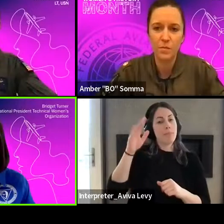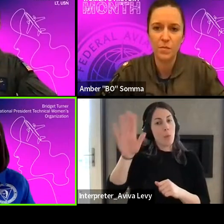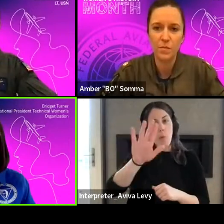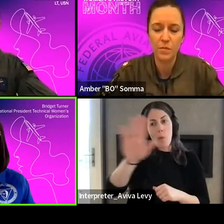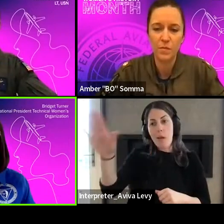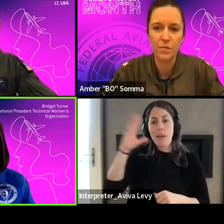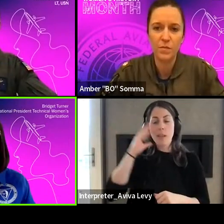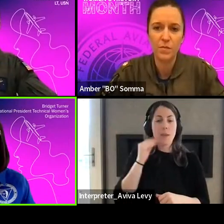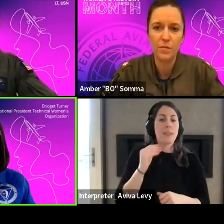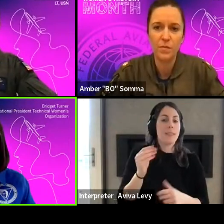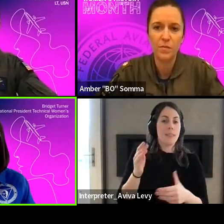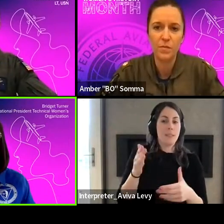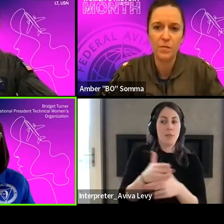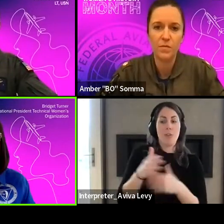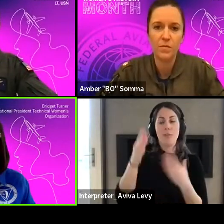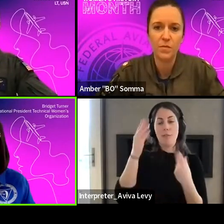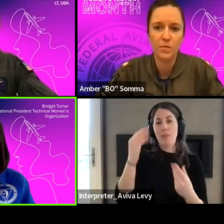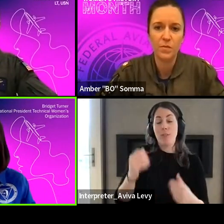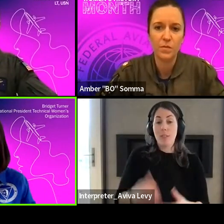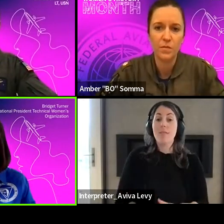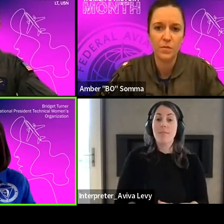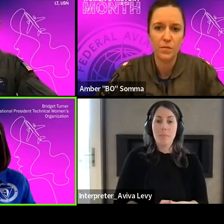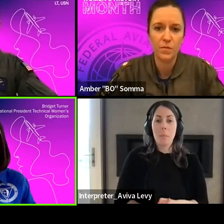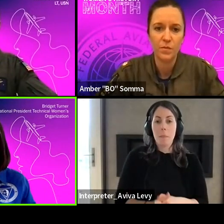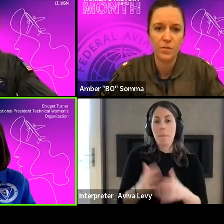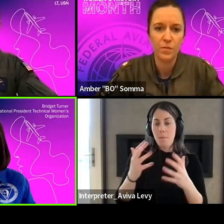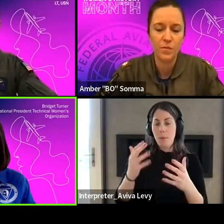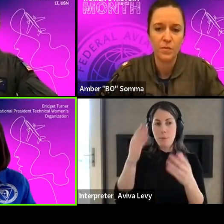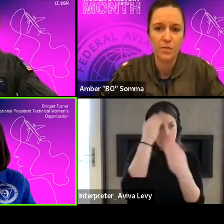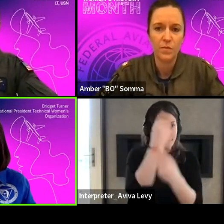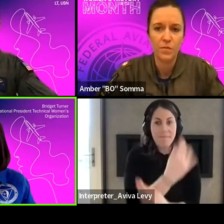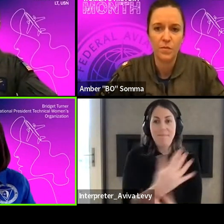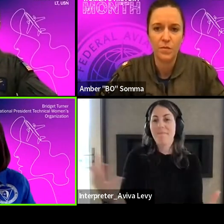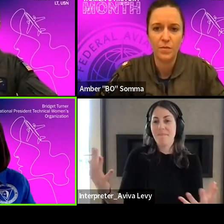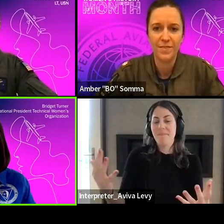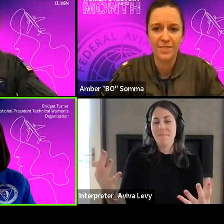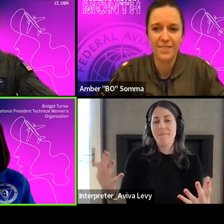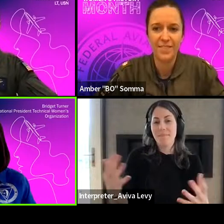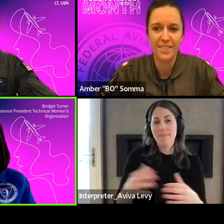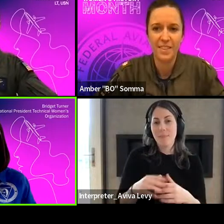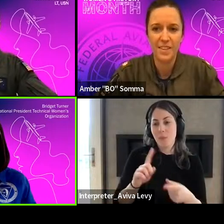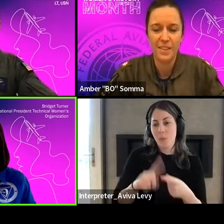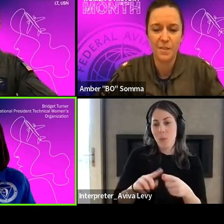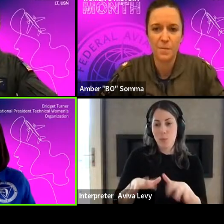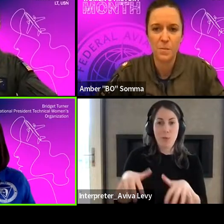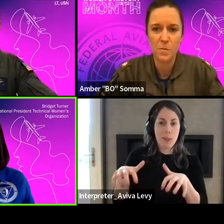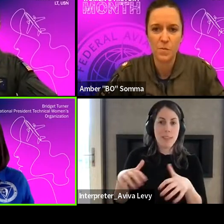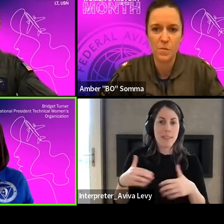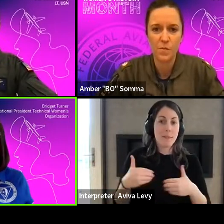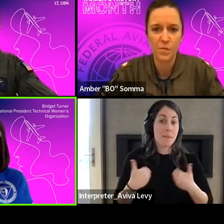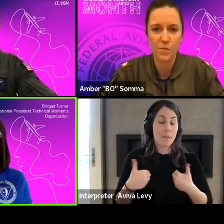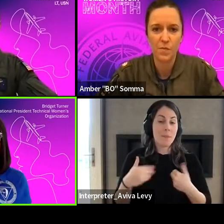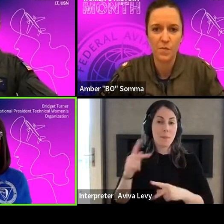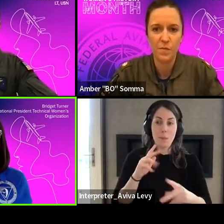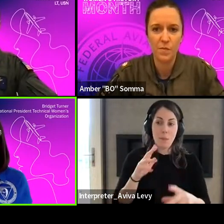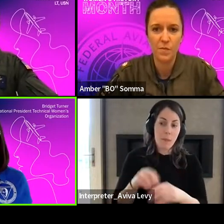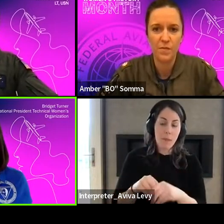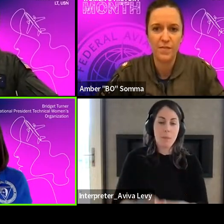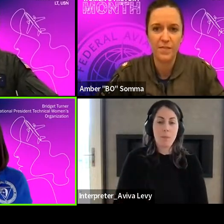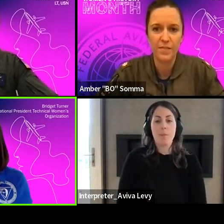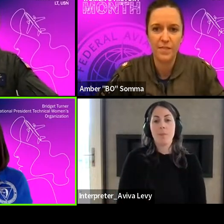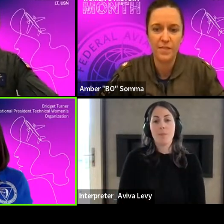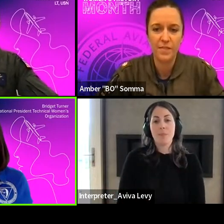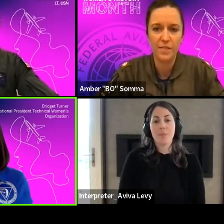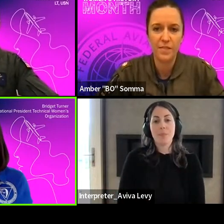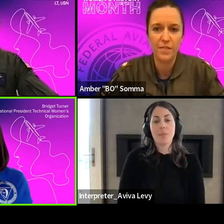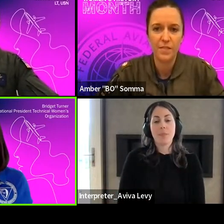have a lot of wealth here, and we want to make sure we allow you to share that. So as you begin your